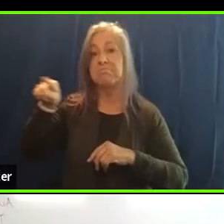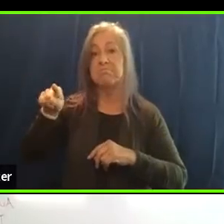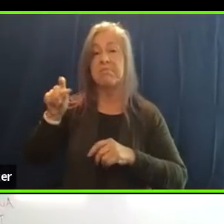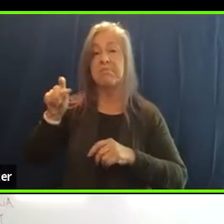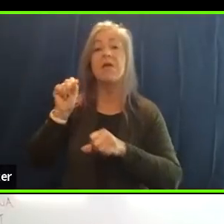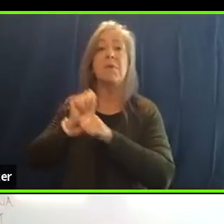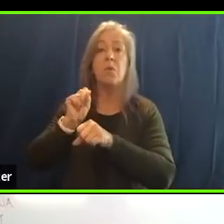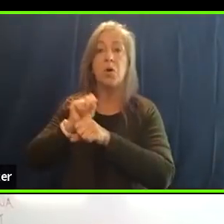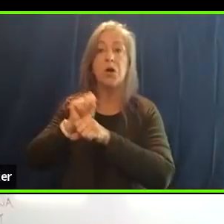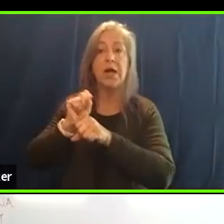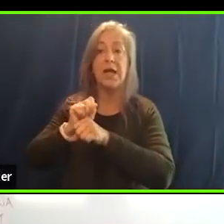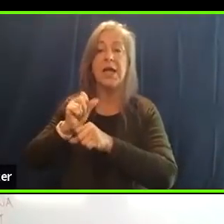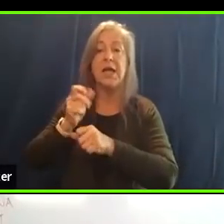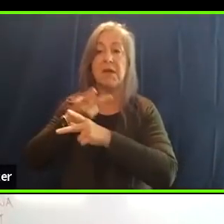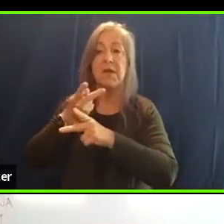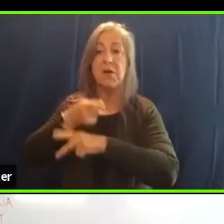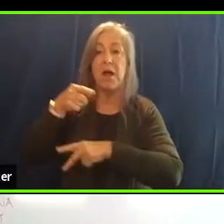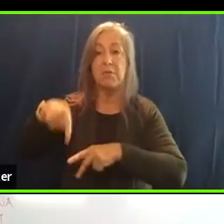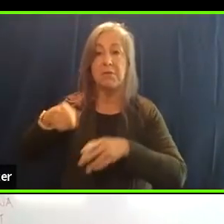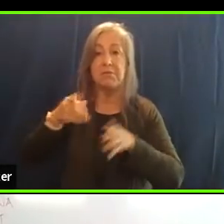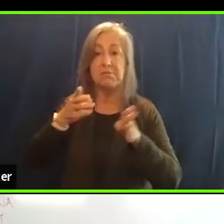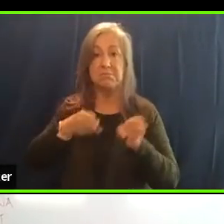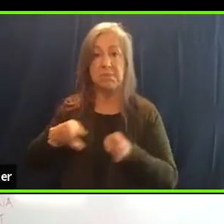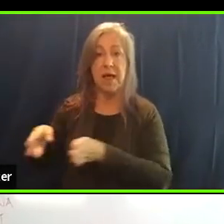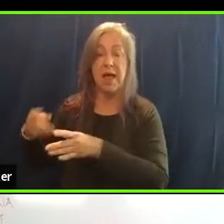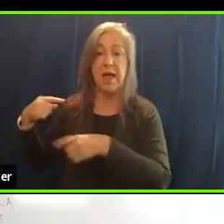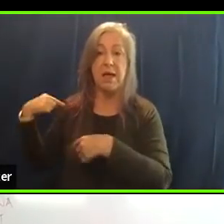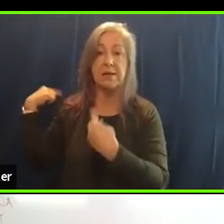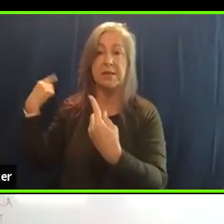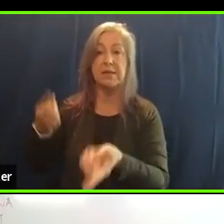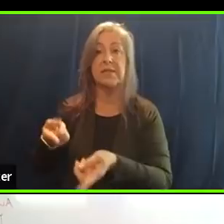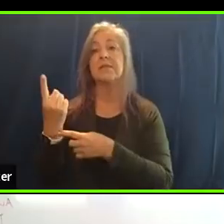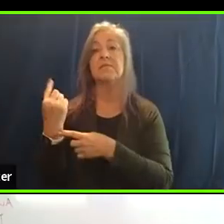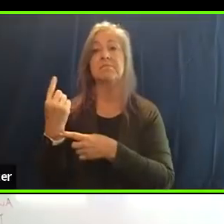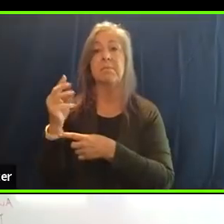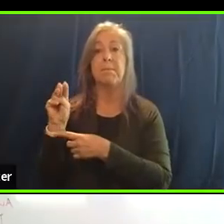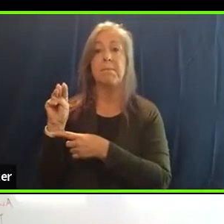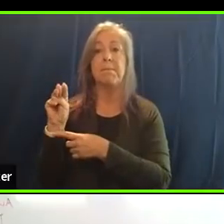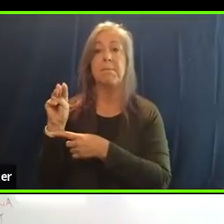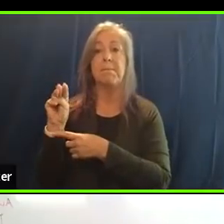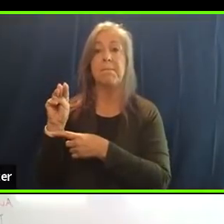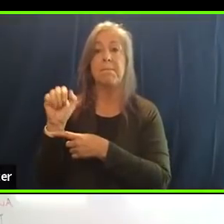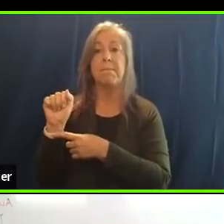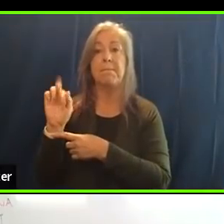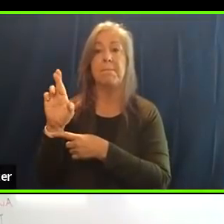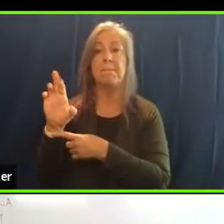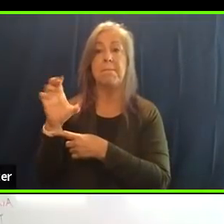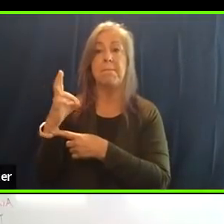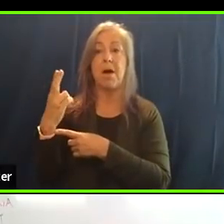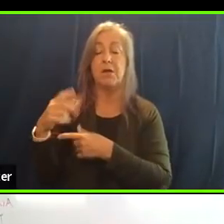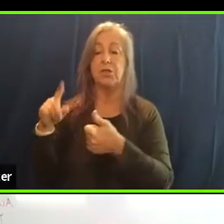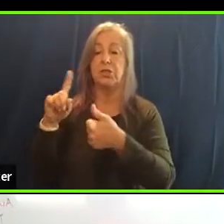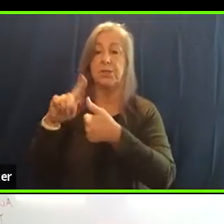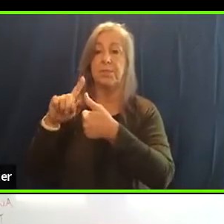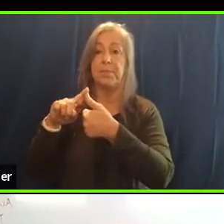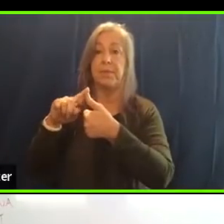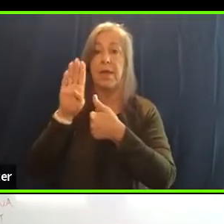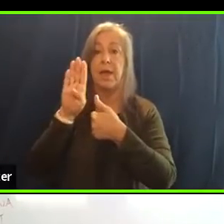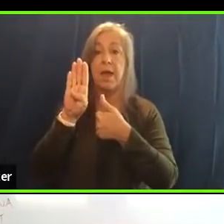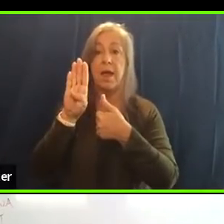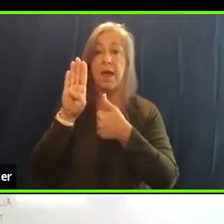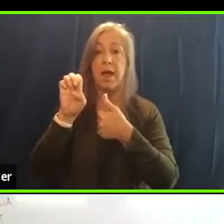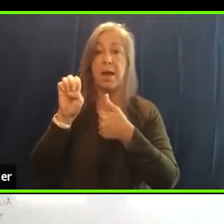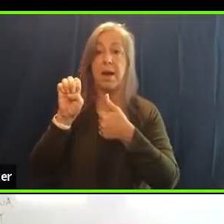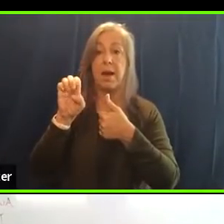March, getting us ready for coming back to school. First is Becky Dowdy, our Director of Health Services,